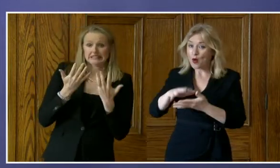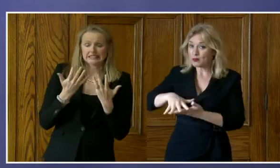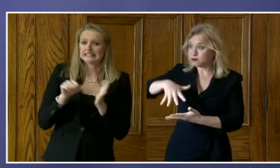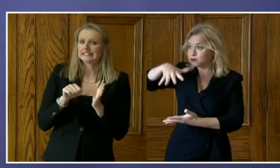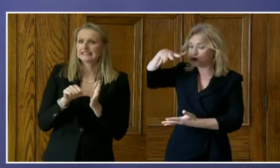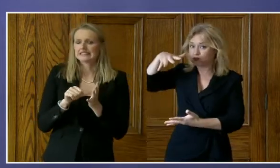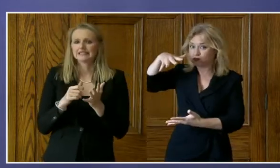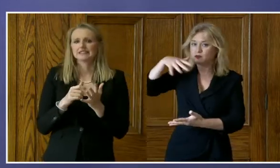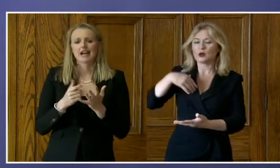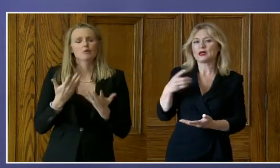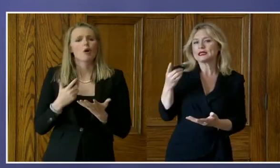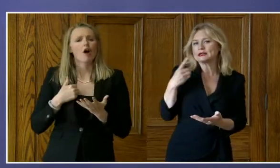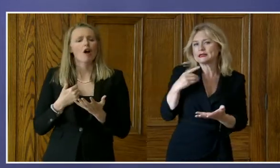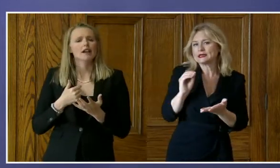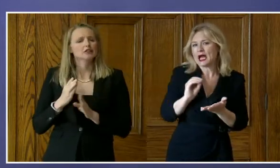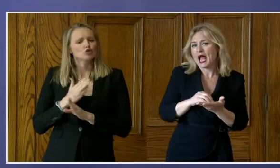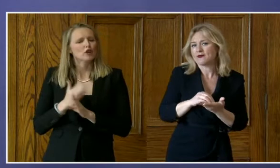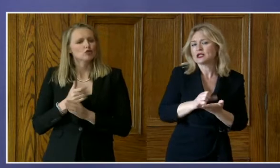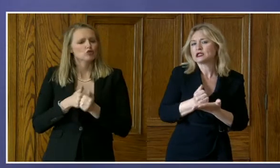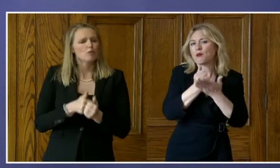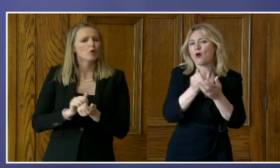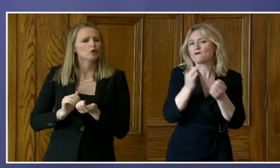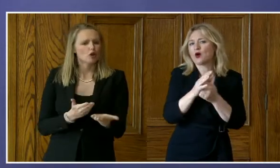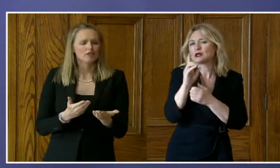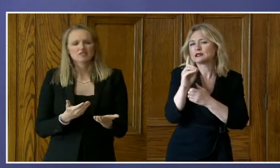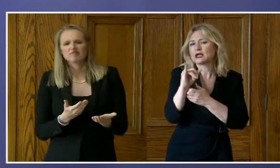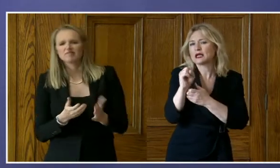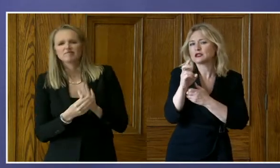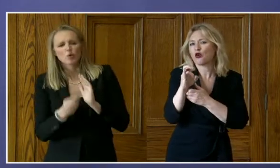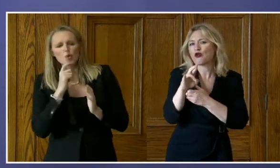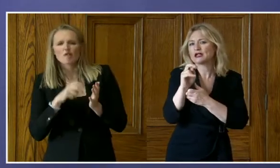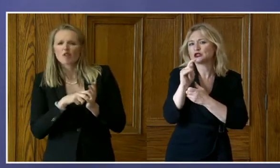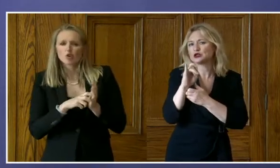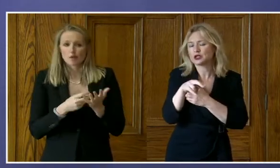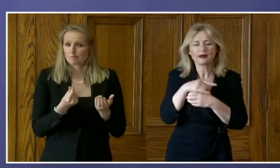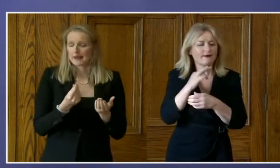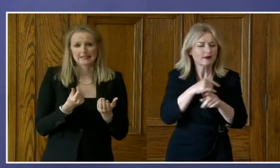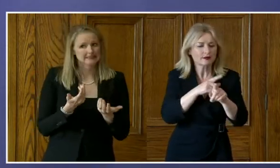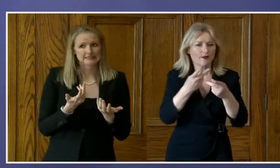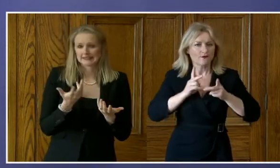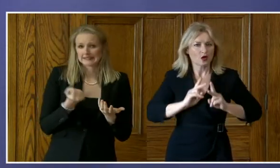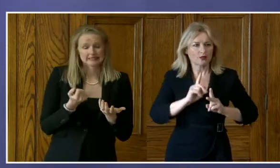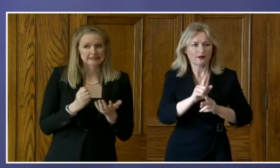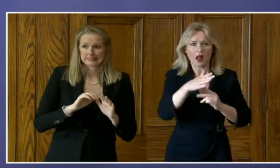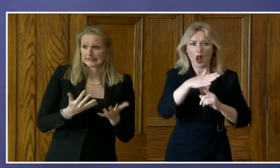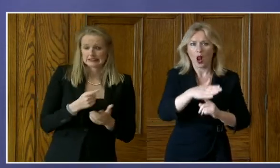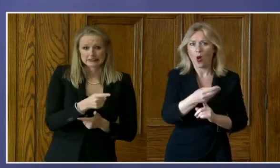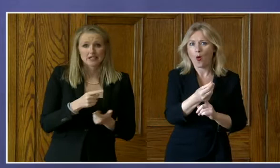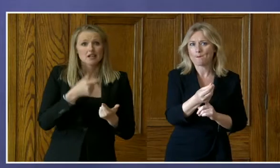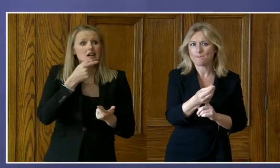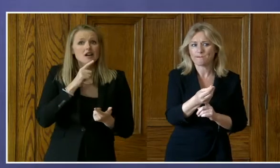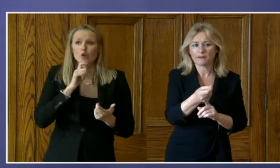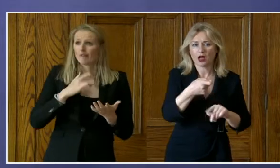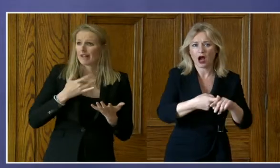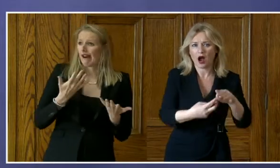discretionary support service, which provides vital support to vulnerable people on low incomes and who find themselves in the most